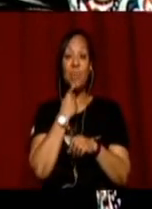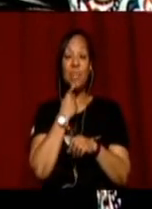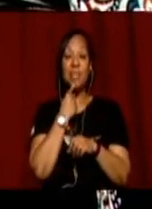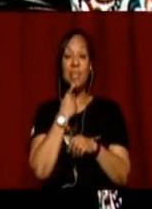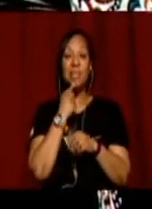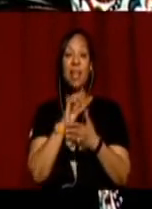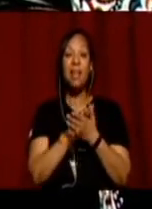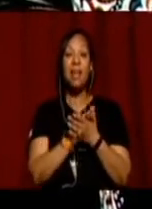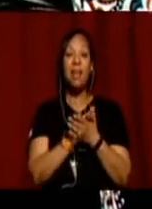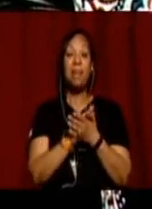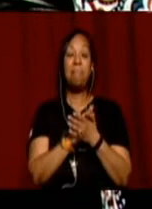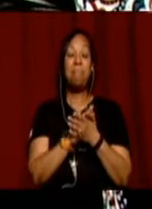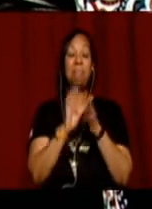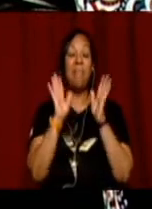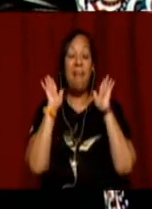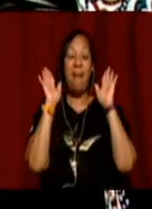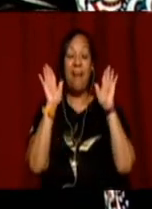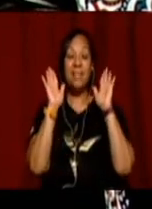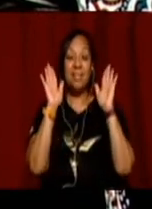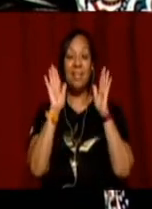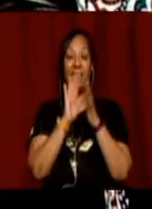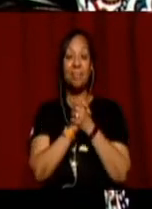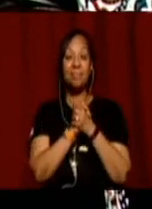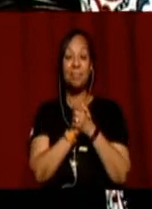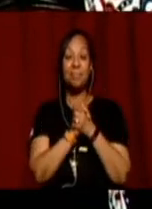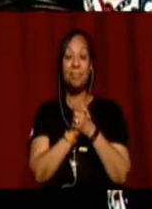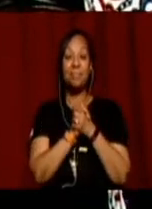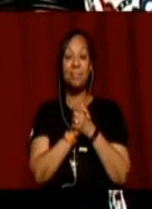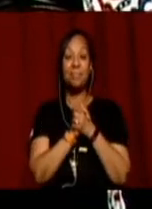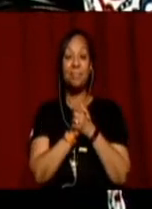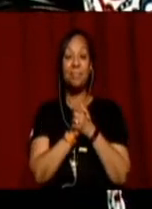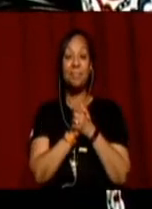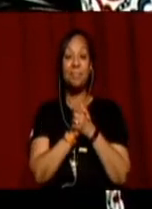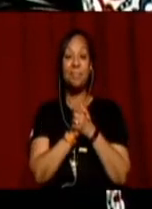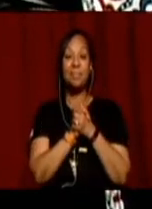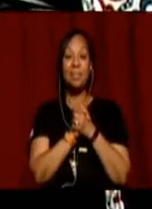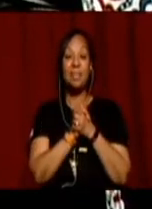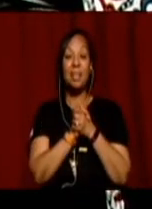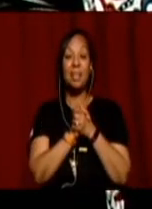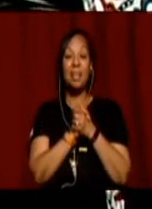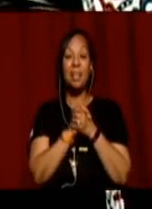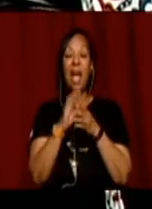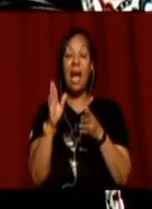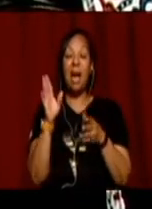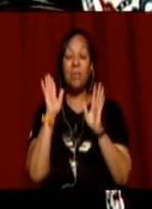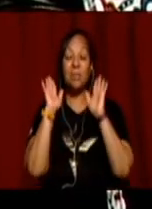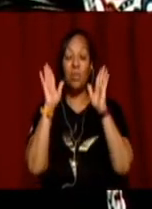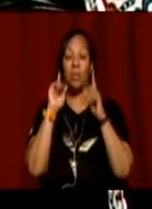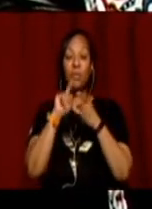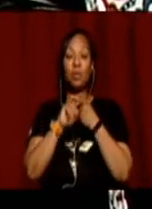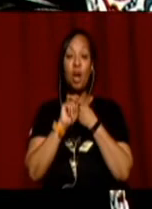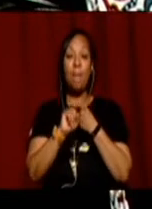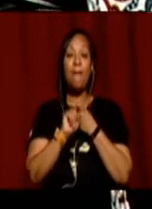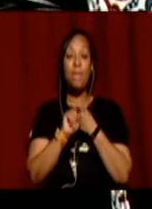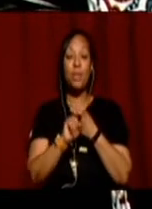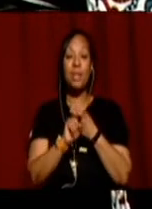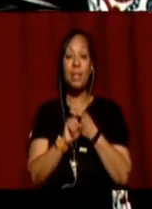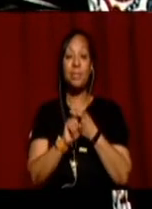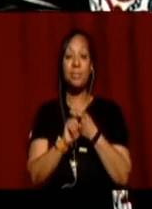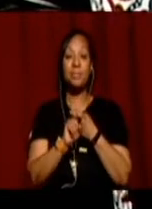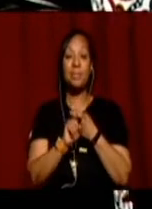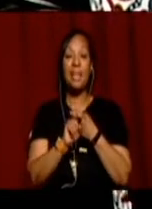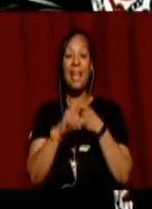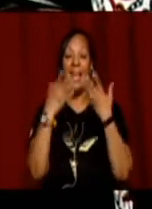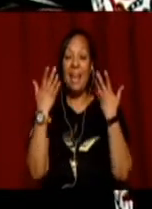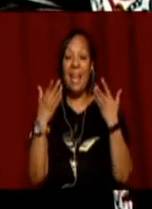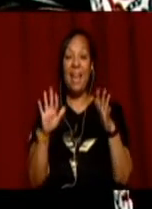of nature. Somebody I was pleased to call my friend. And she, after she left